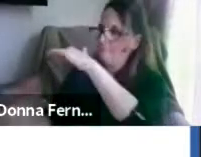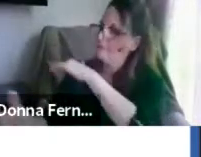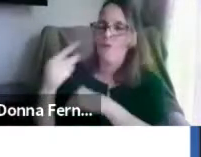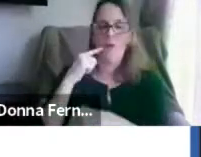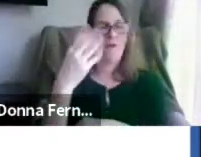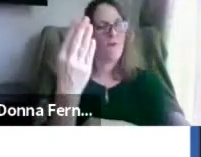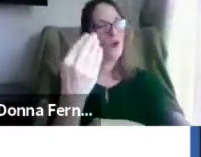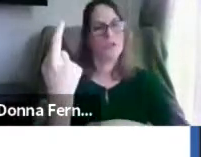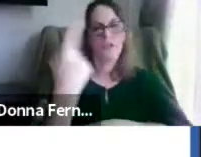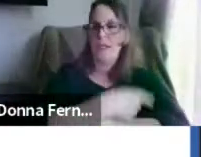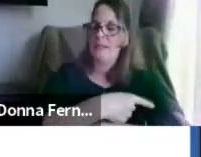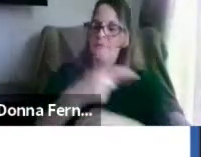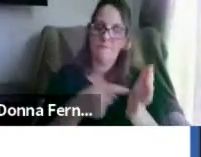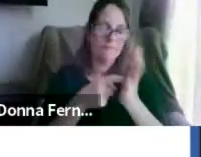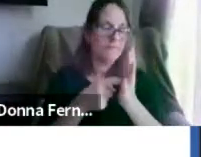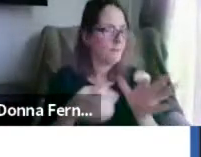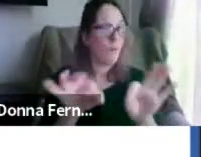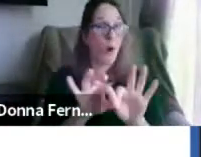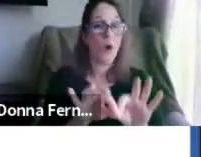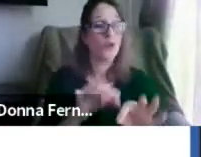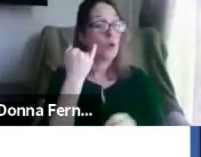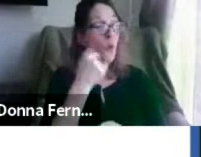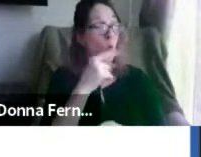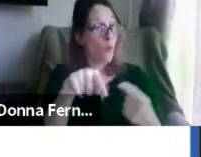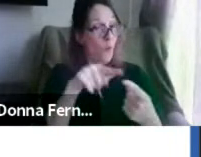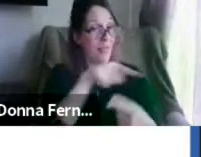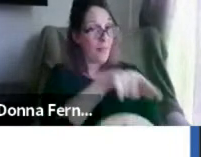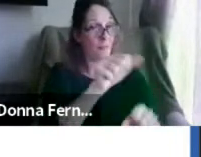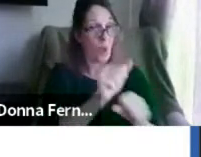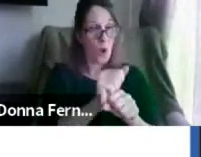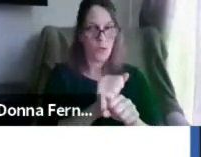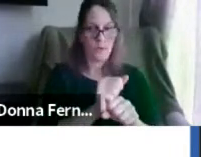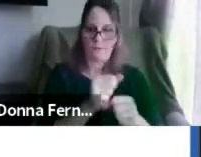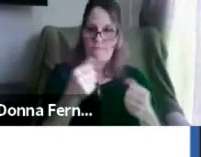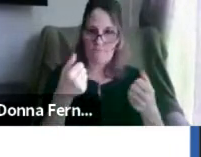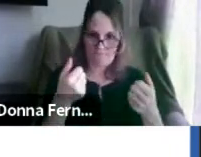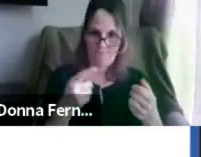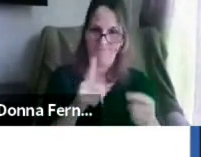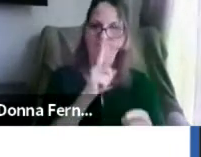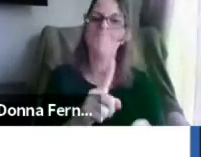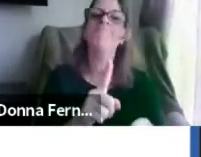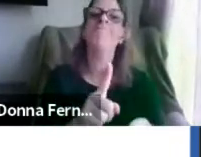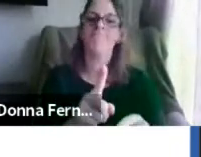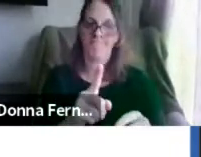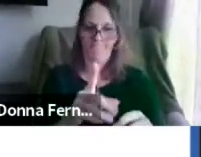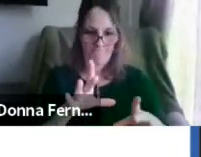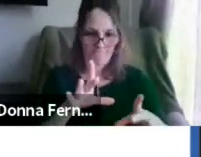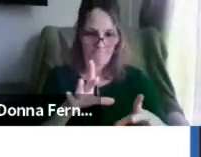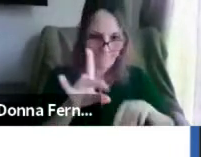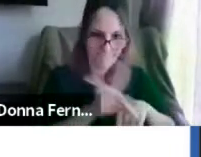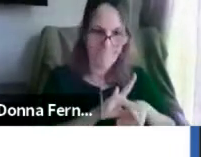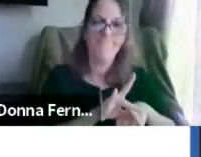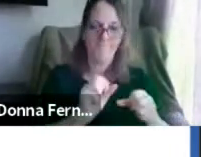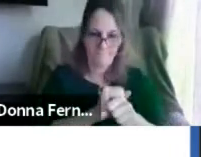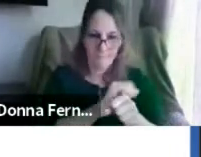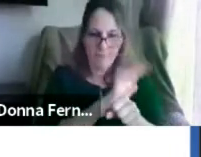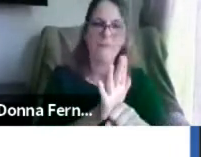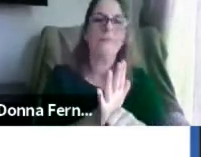So when your employee does test positive, we have to be mindful of confidentiality. ADA, we have to